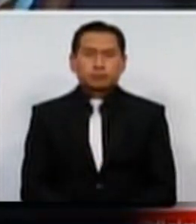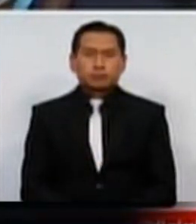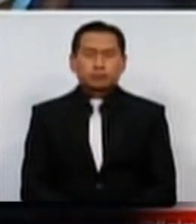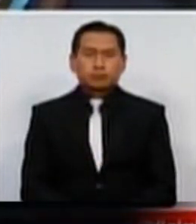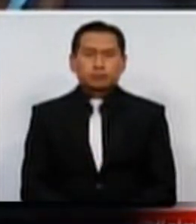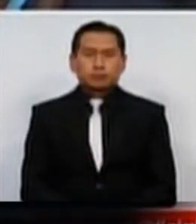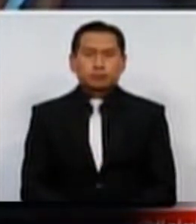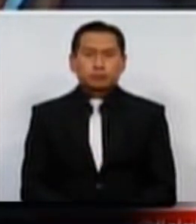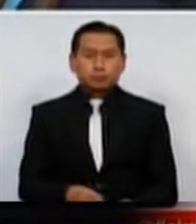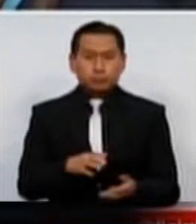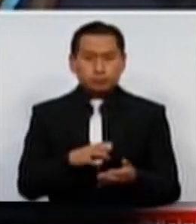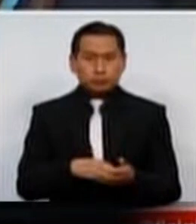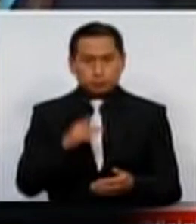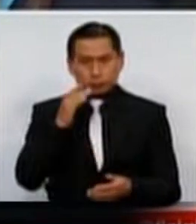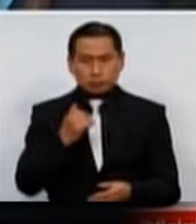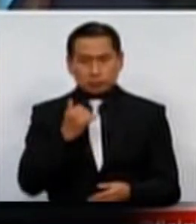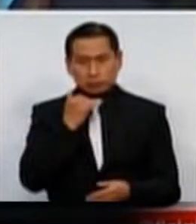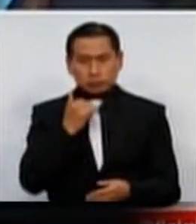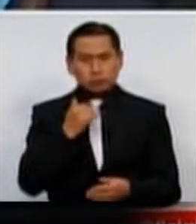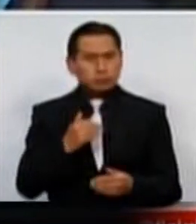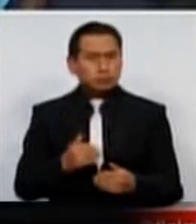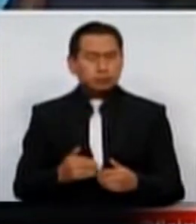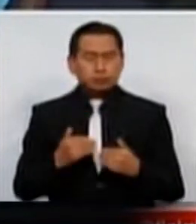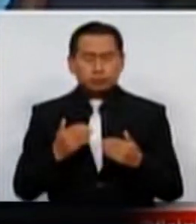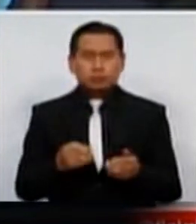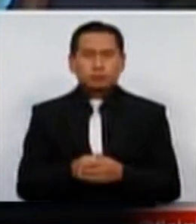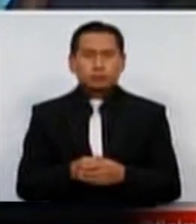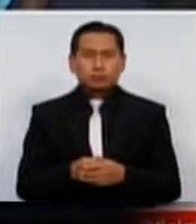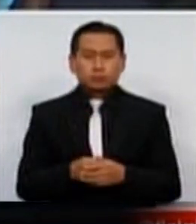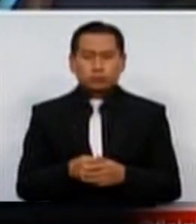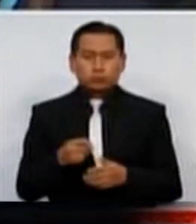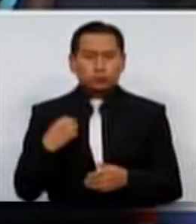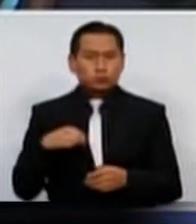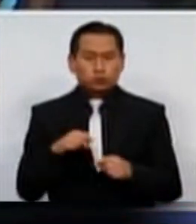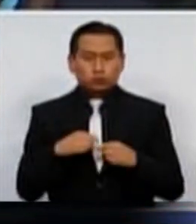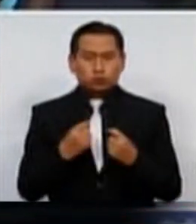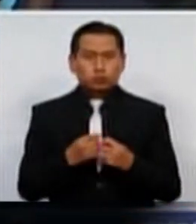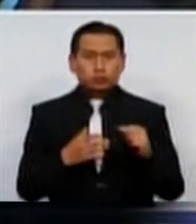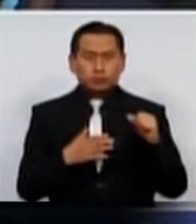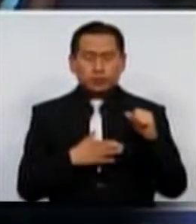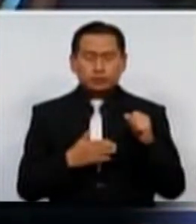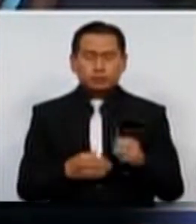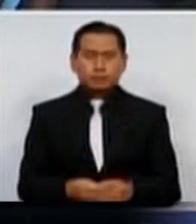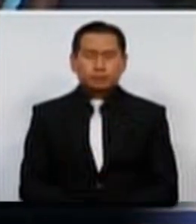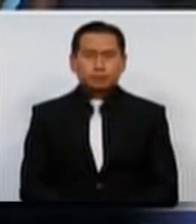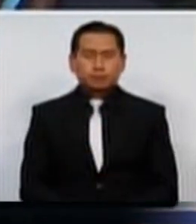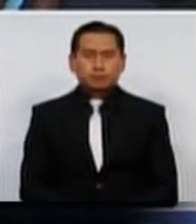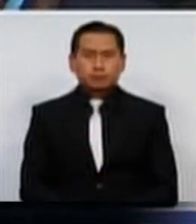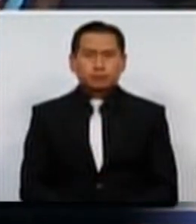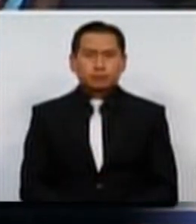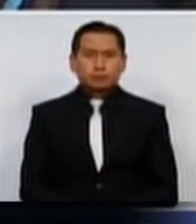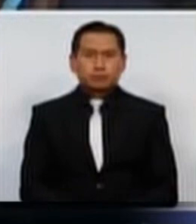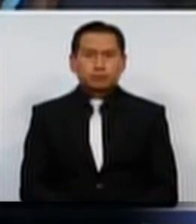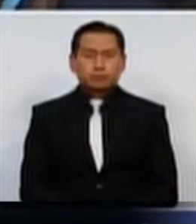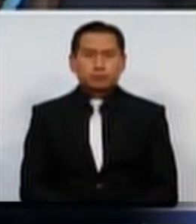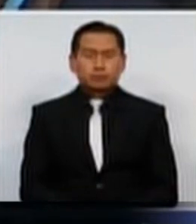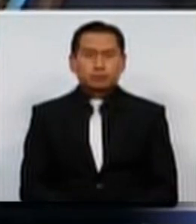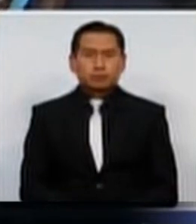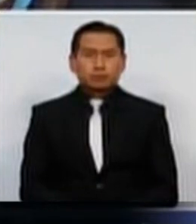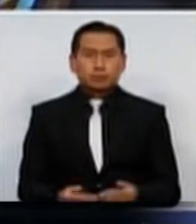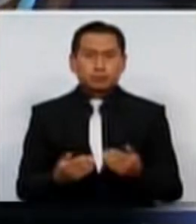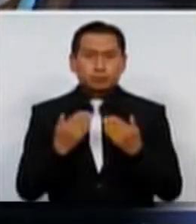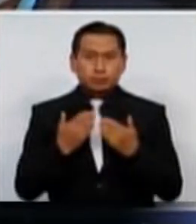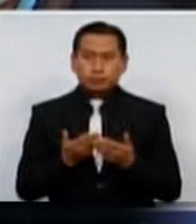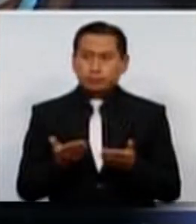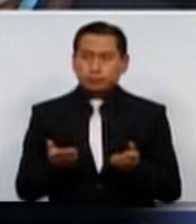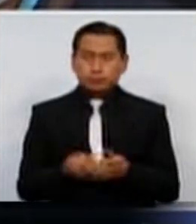and learning and overcoming our mistakes as the Movimiento Más. We have to